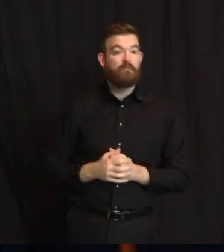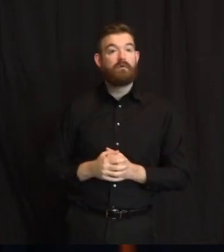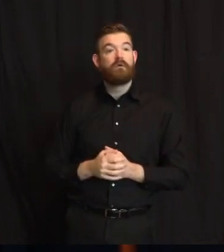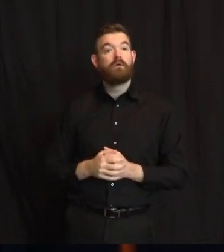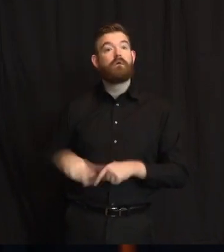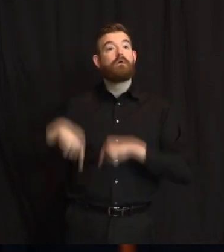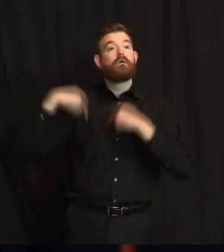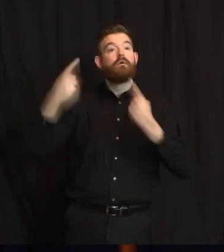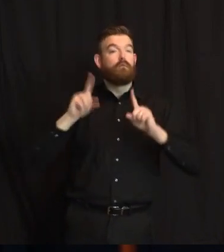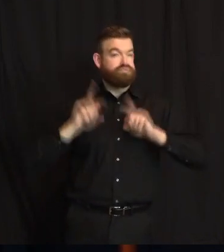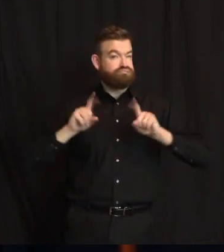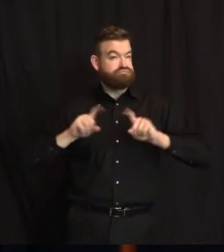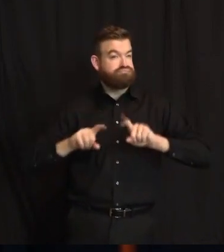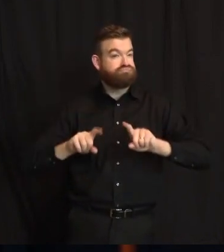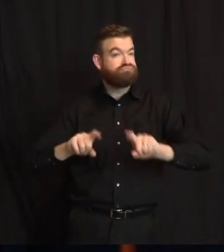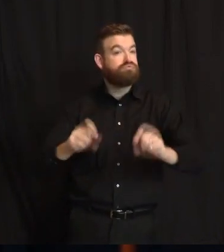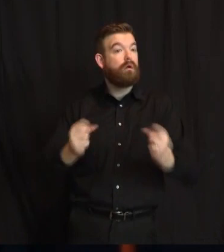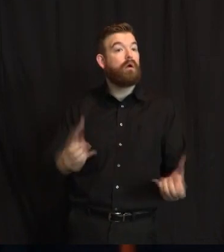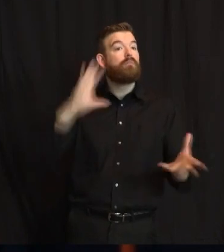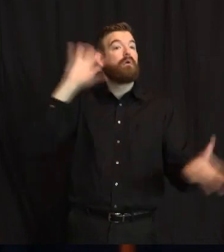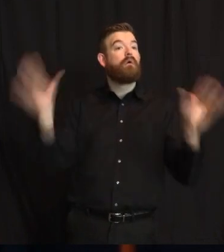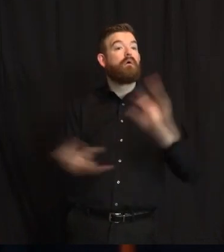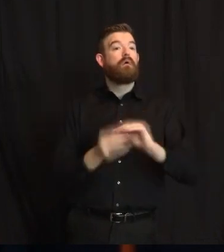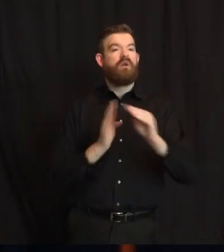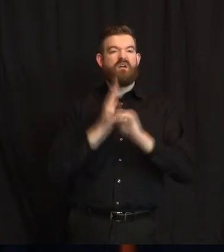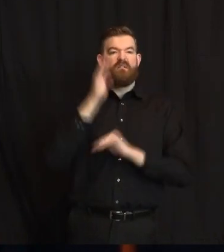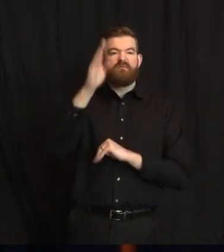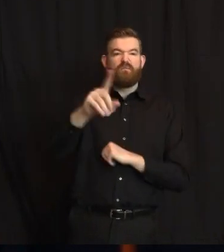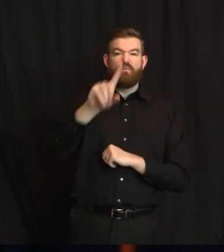611,000 individuals.